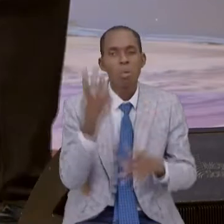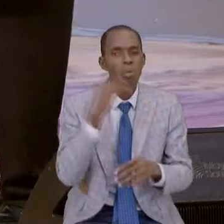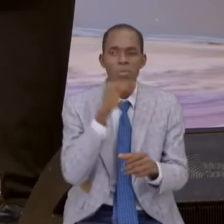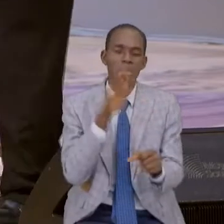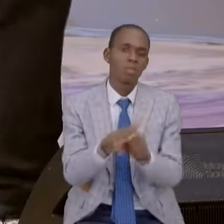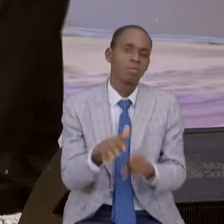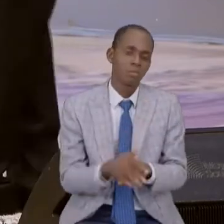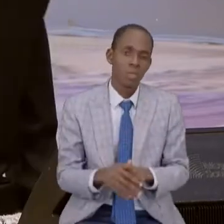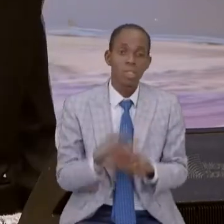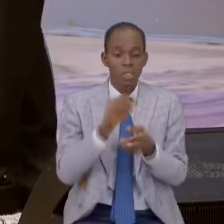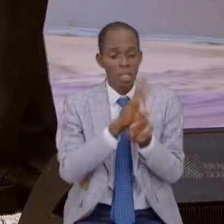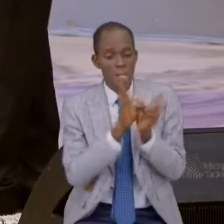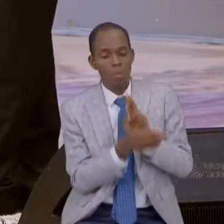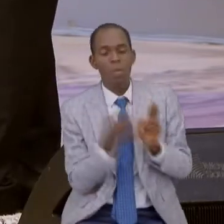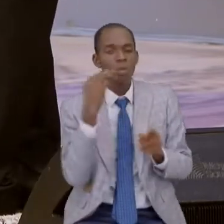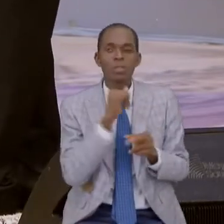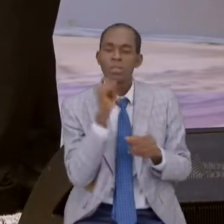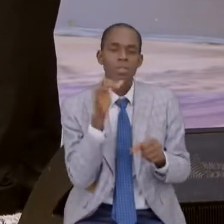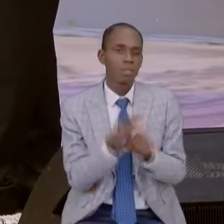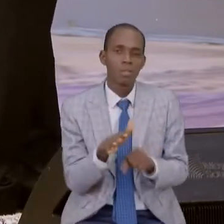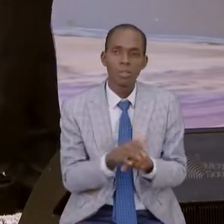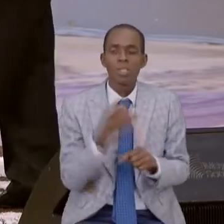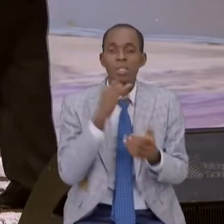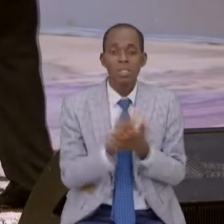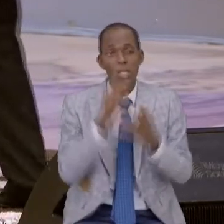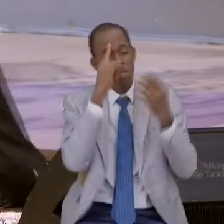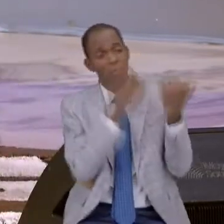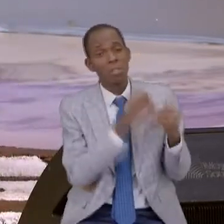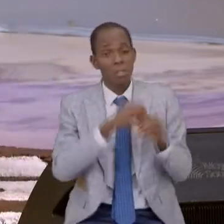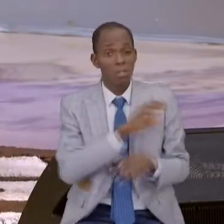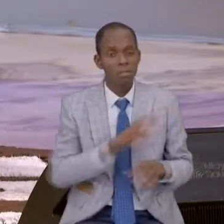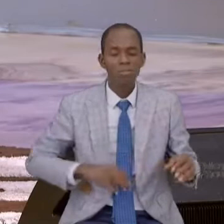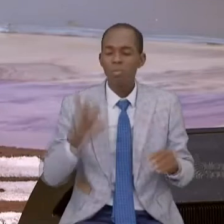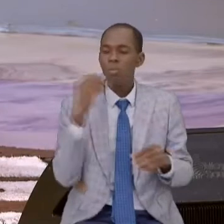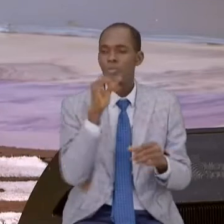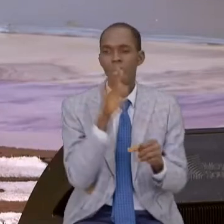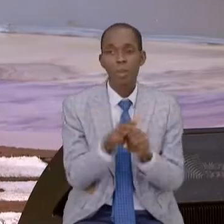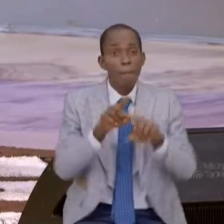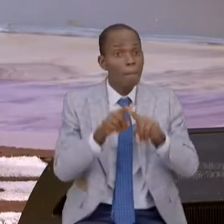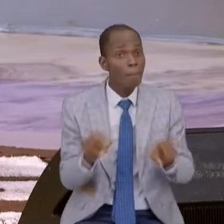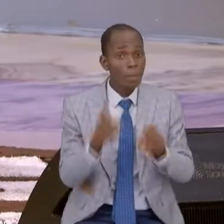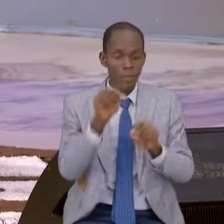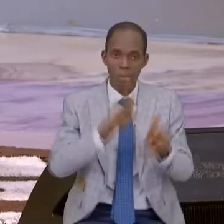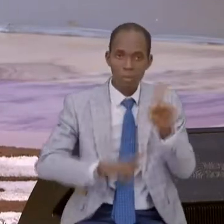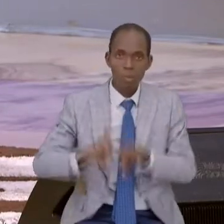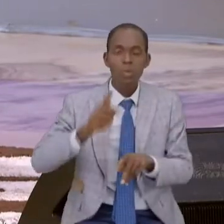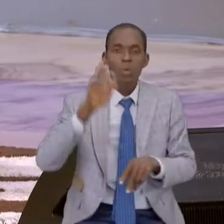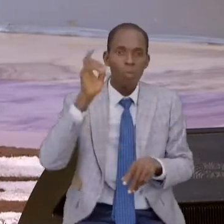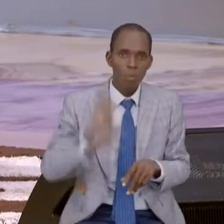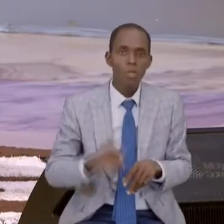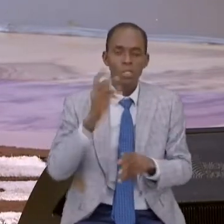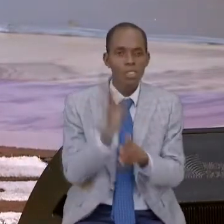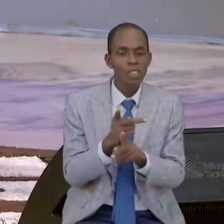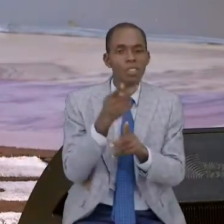said their repentance was not enough. They said faith in Christ was not enough. But the people should keep the